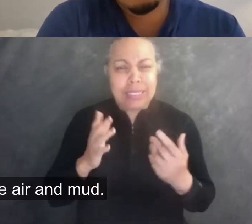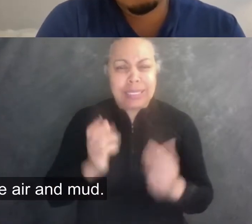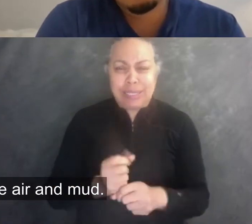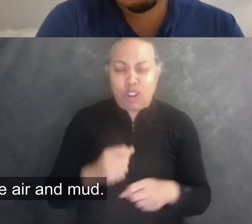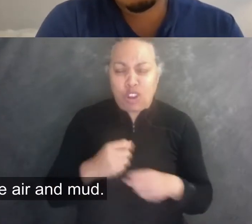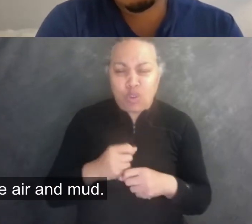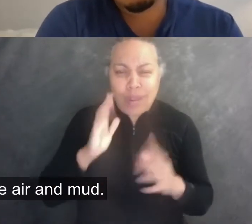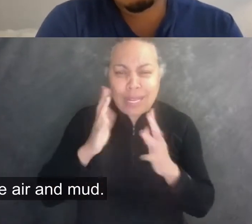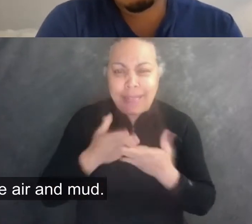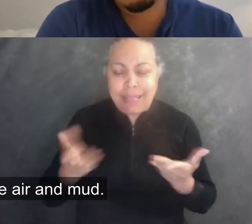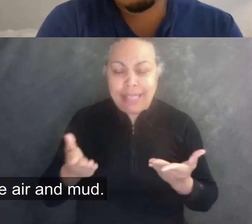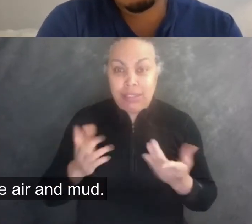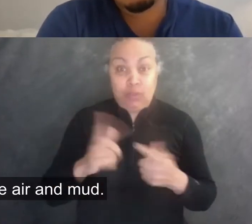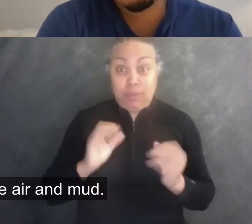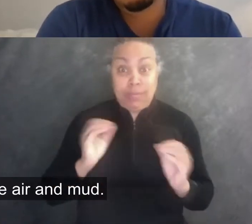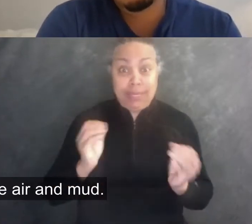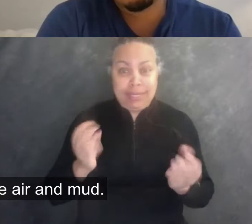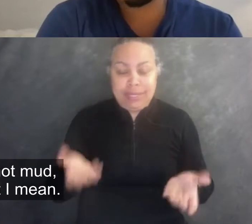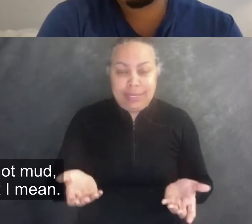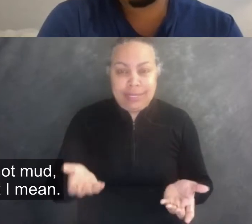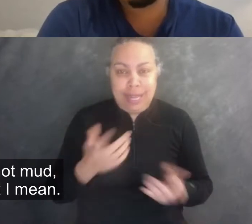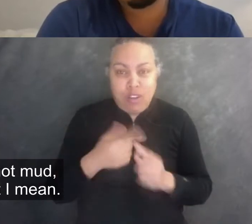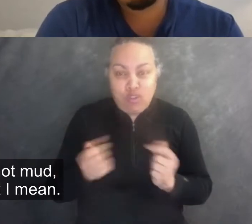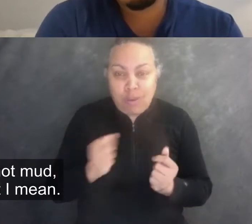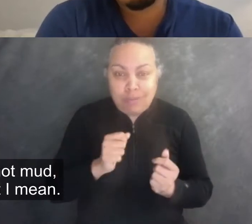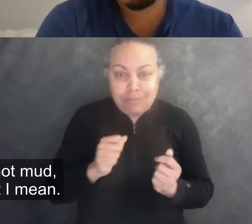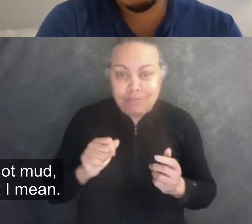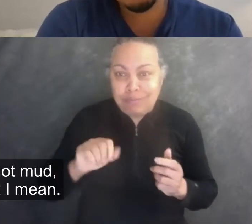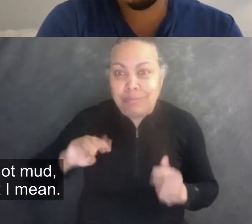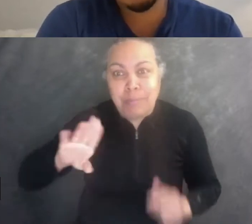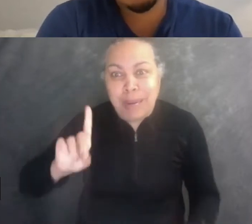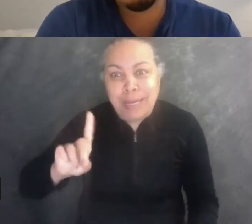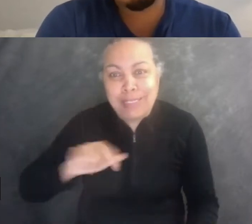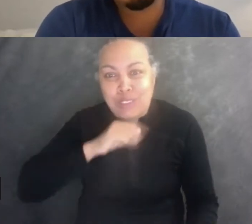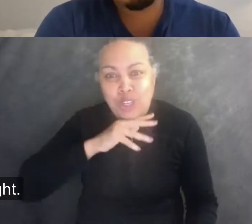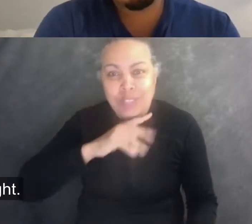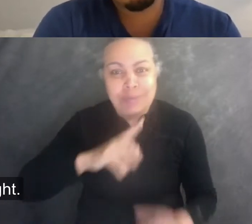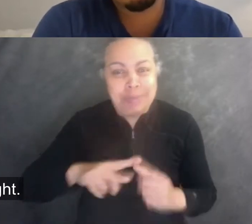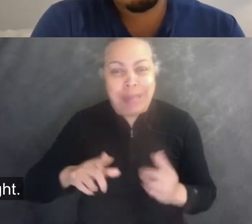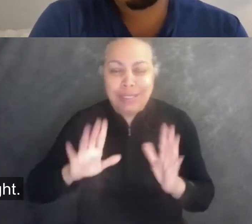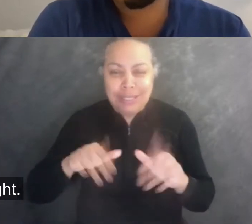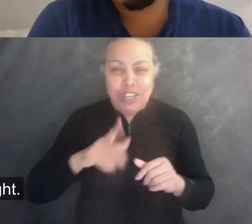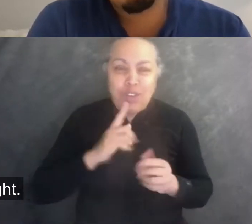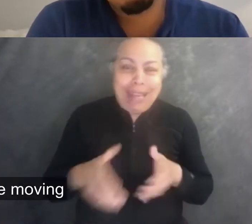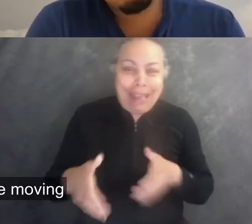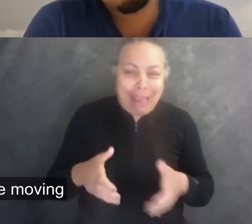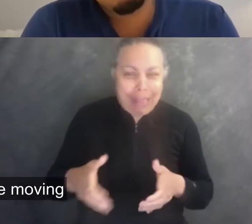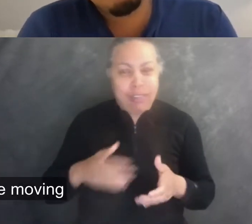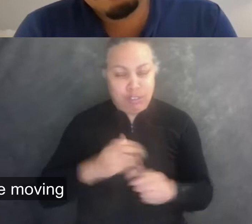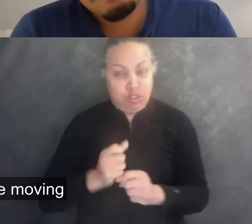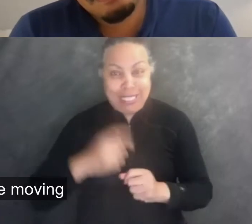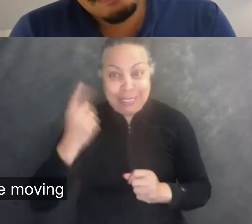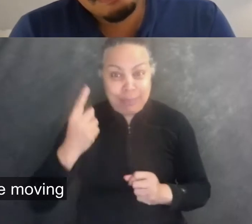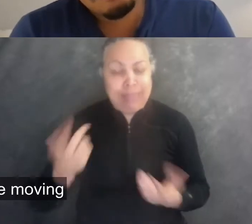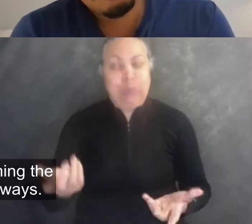things out of the air and mud. Okay, I know it's not mud, but you know what I mean. It's mud. And clay, right. But